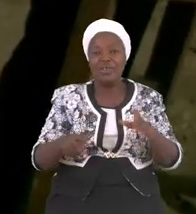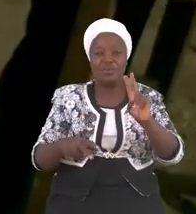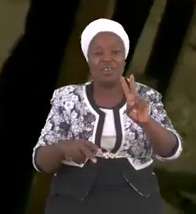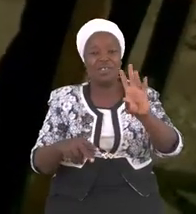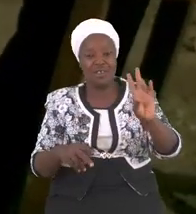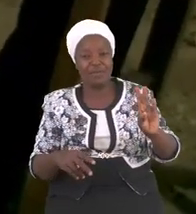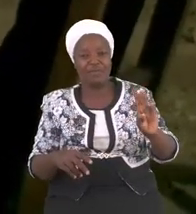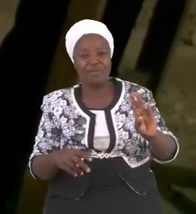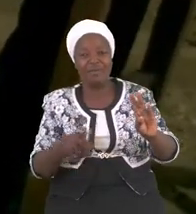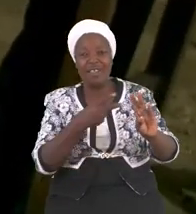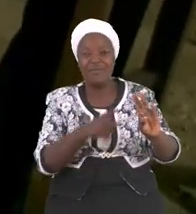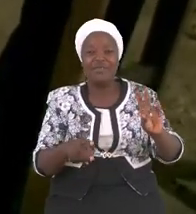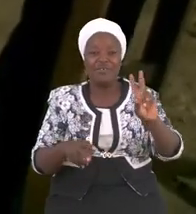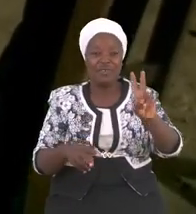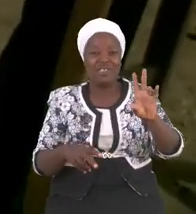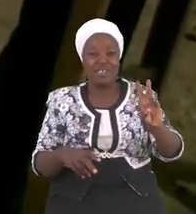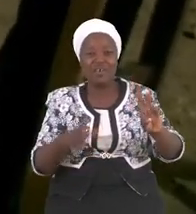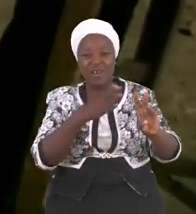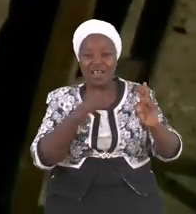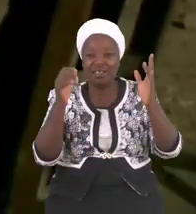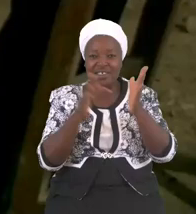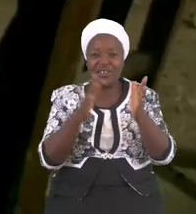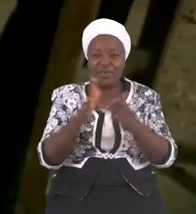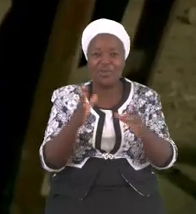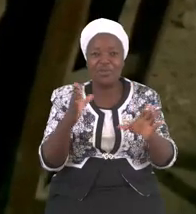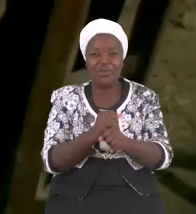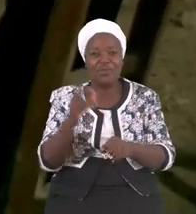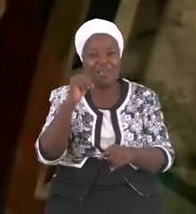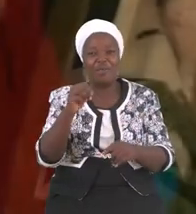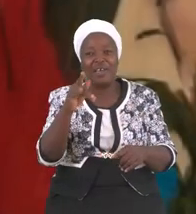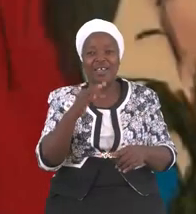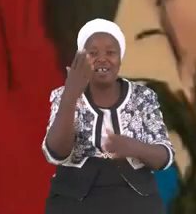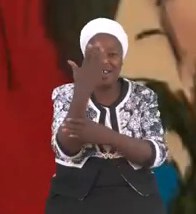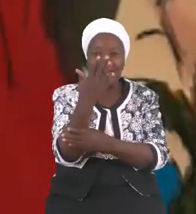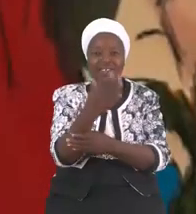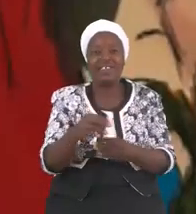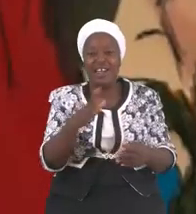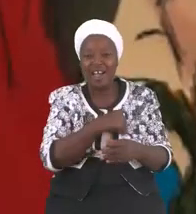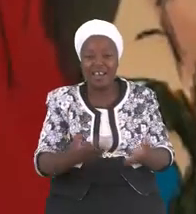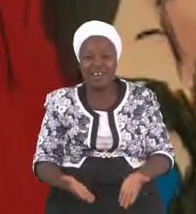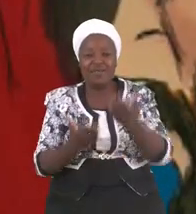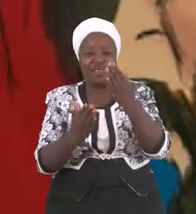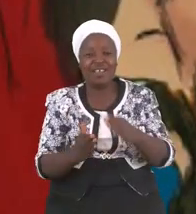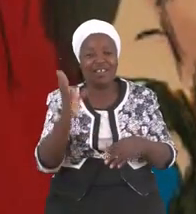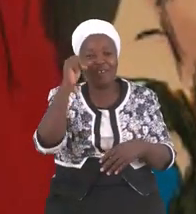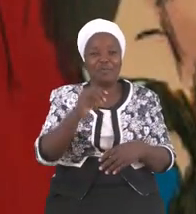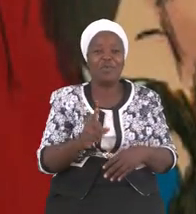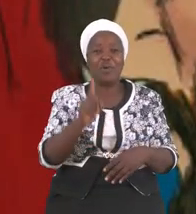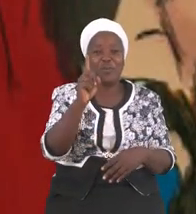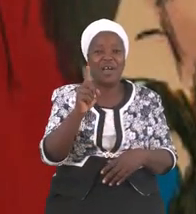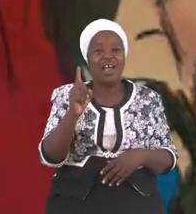27, and Jesus took him by the hand and lifted him up, and he